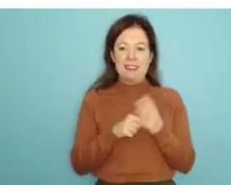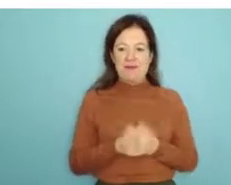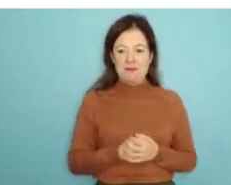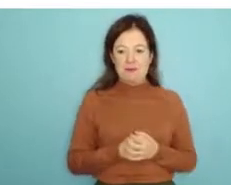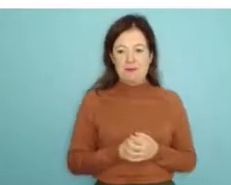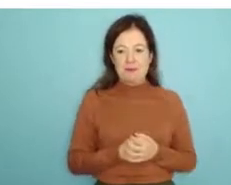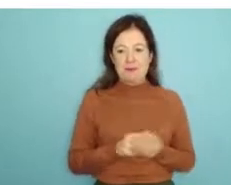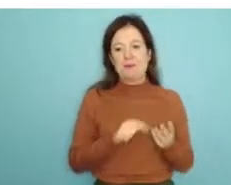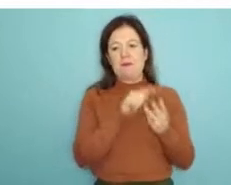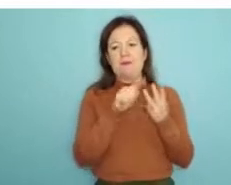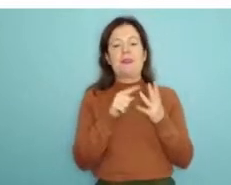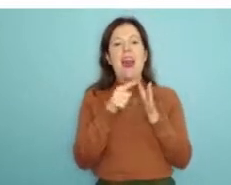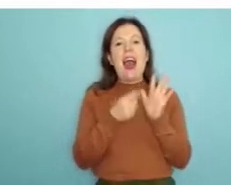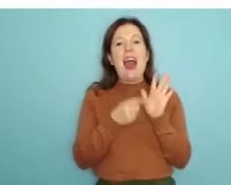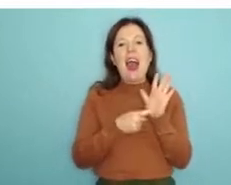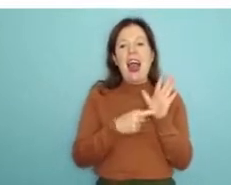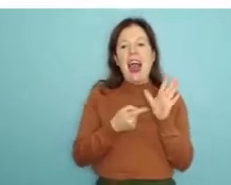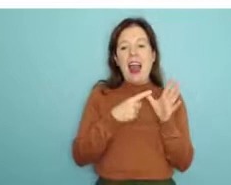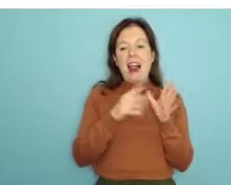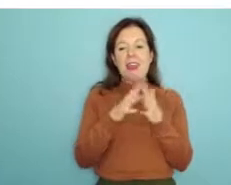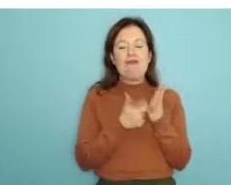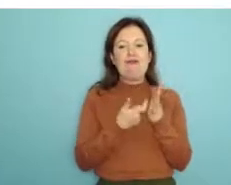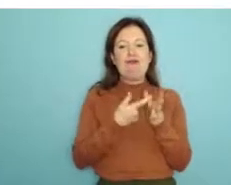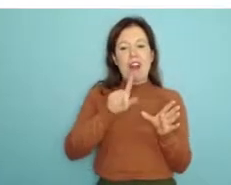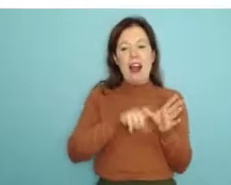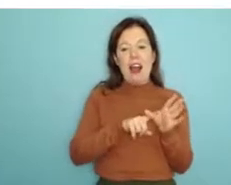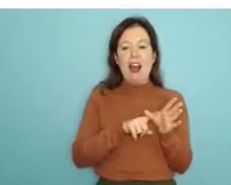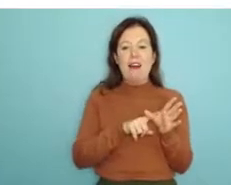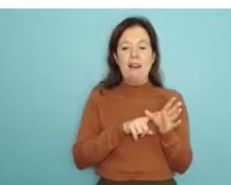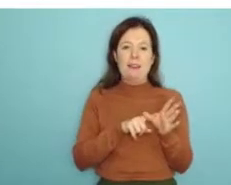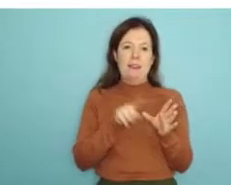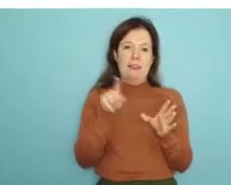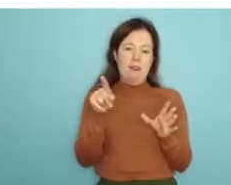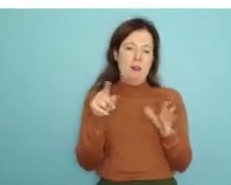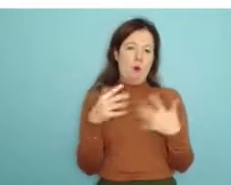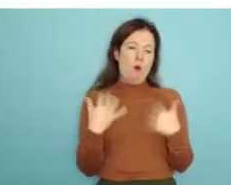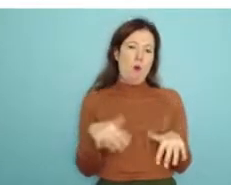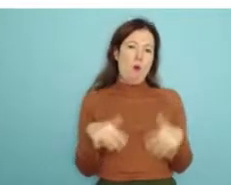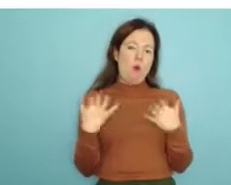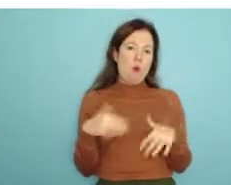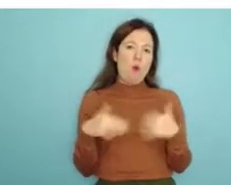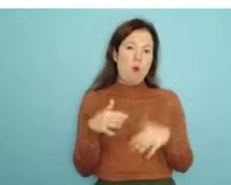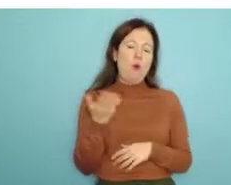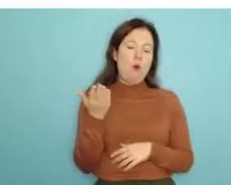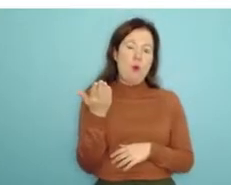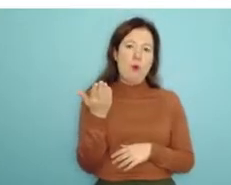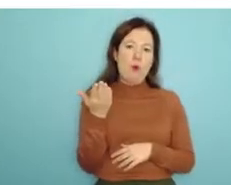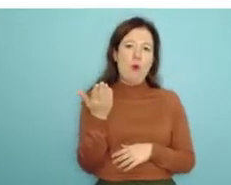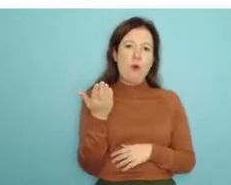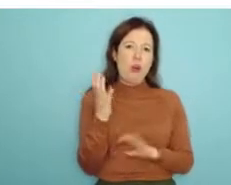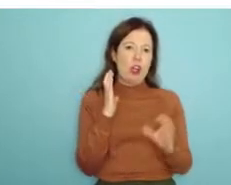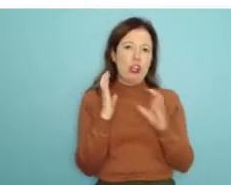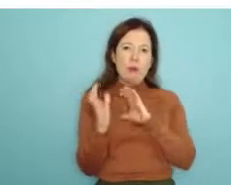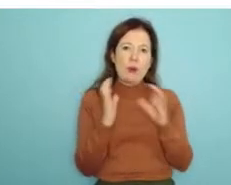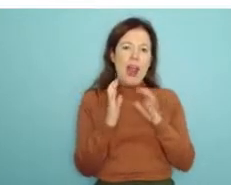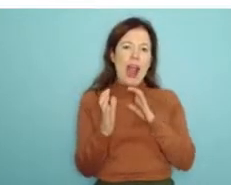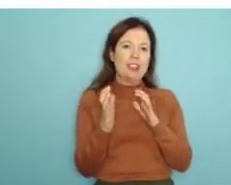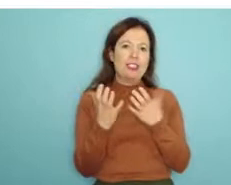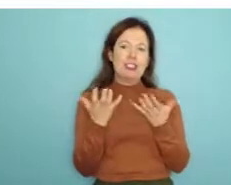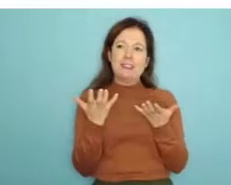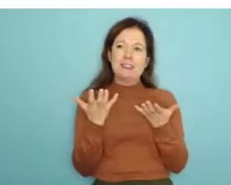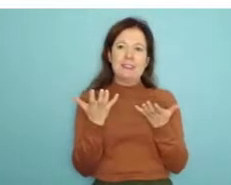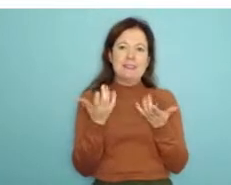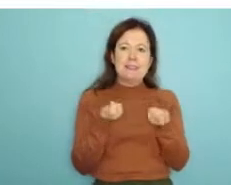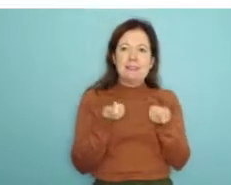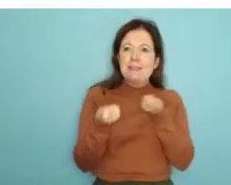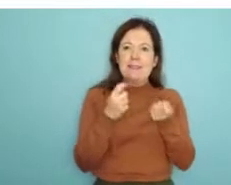Ella Ray, who really has done an exceptional job around the communications and coordination